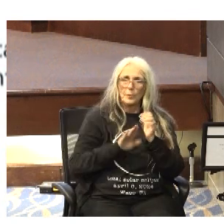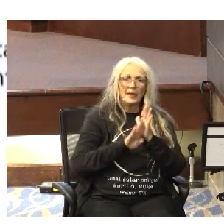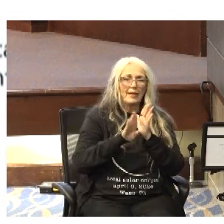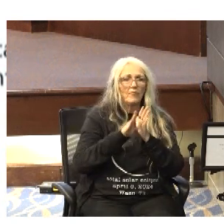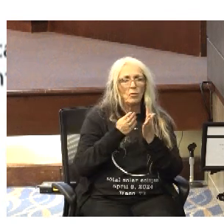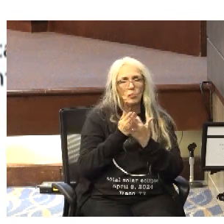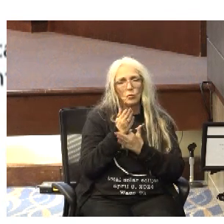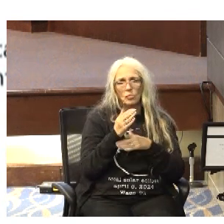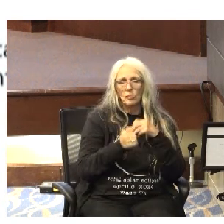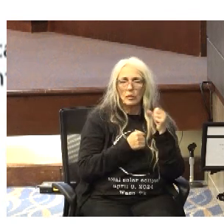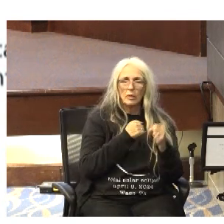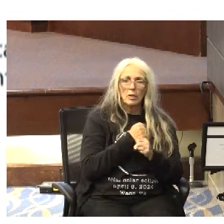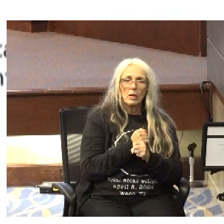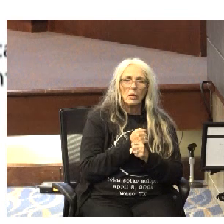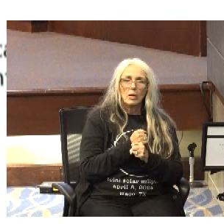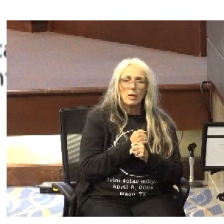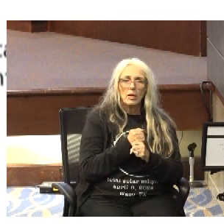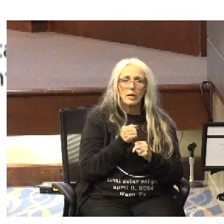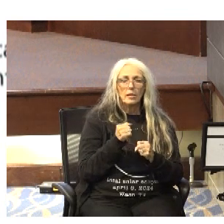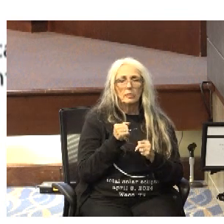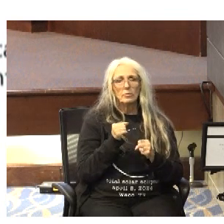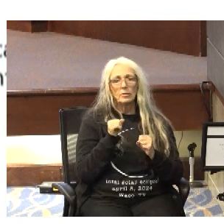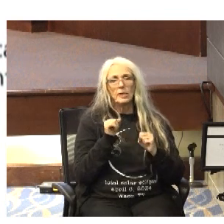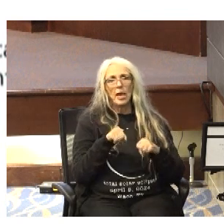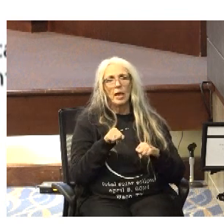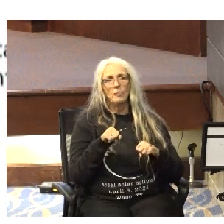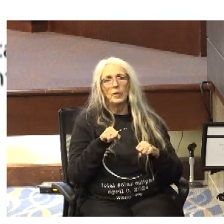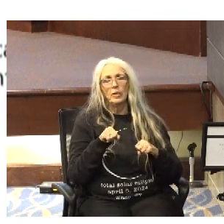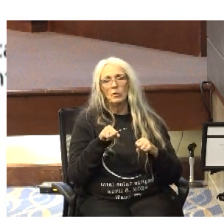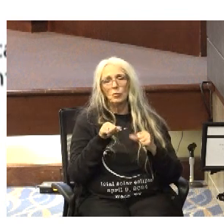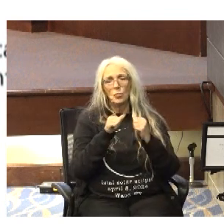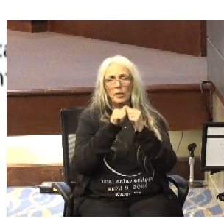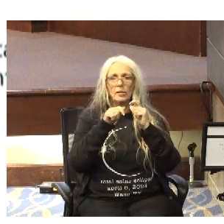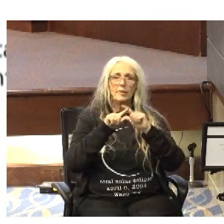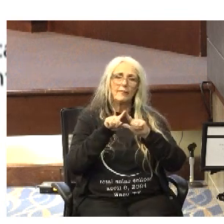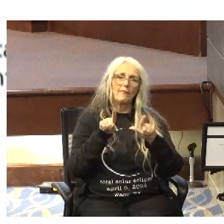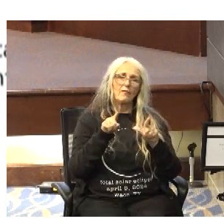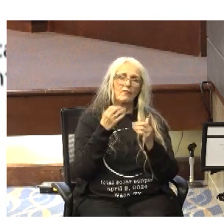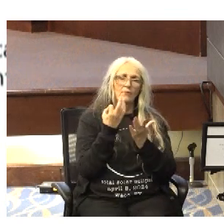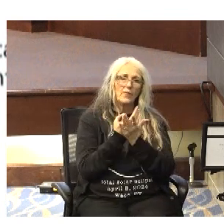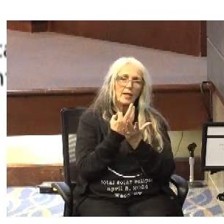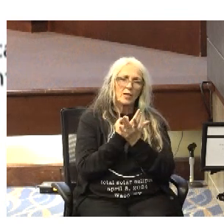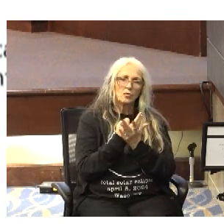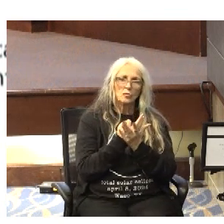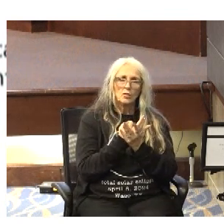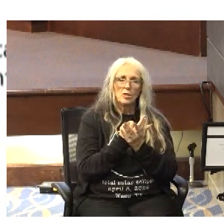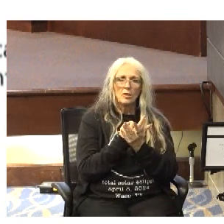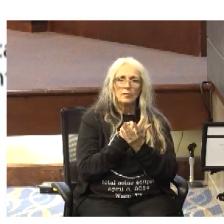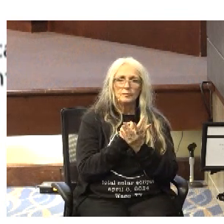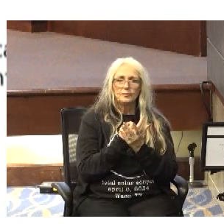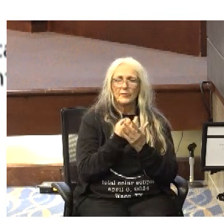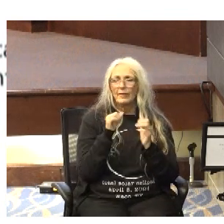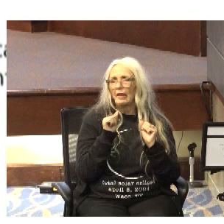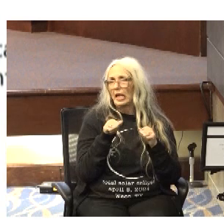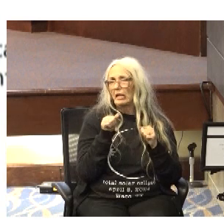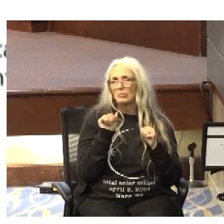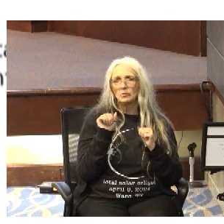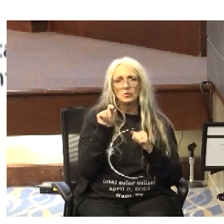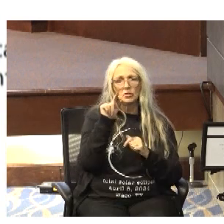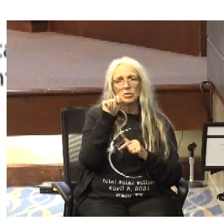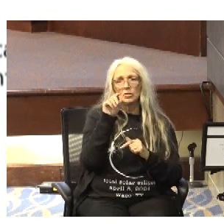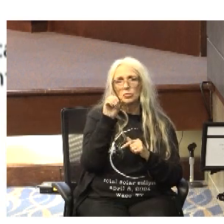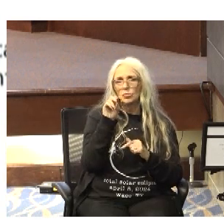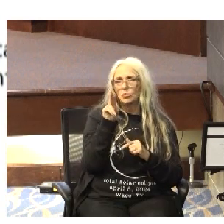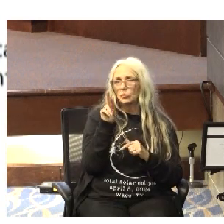the years have been developed in aid with different public finance mechanisms. They can be TERS, they can be